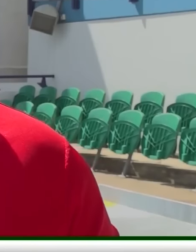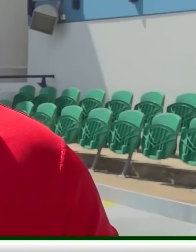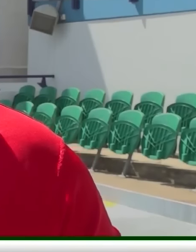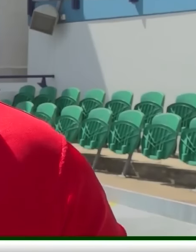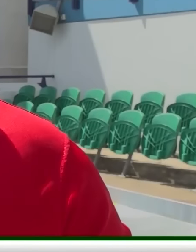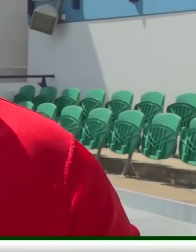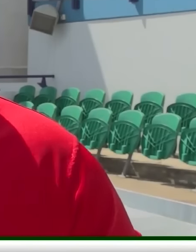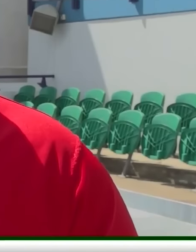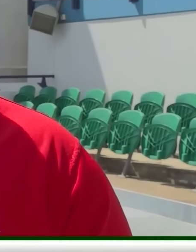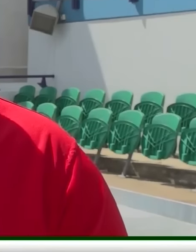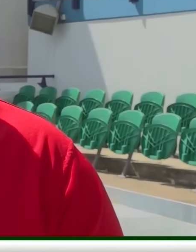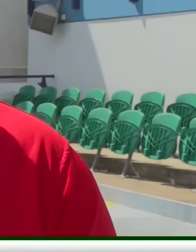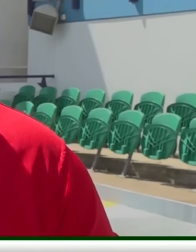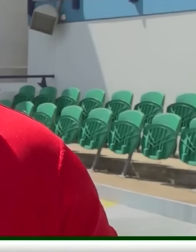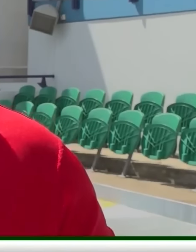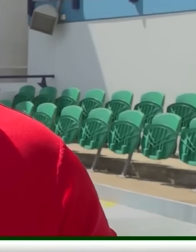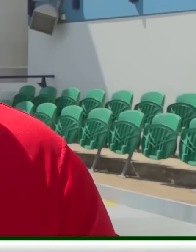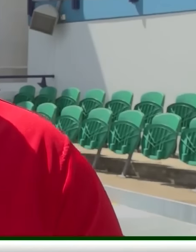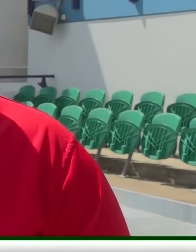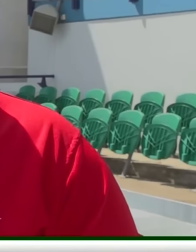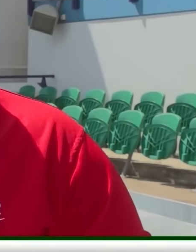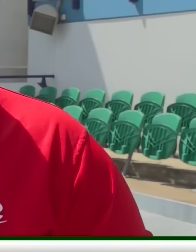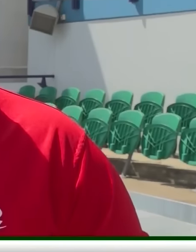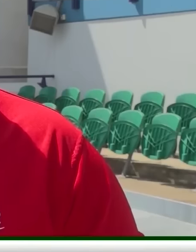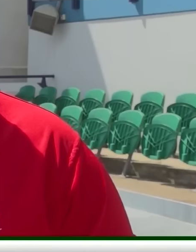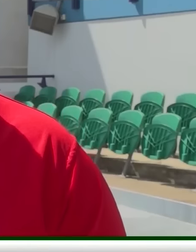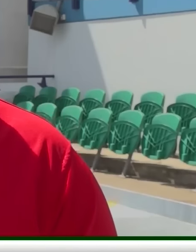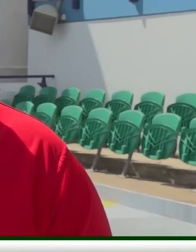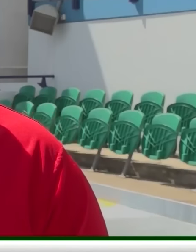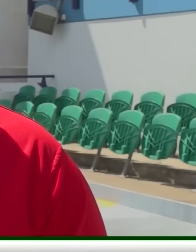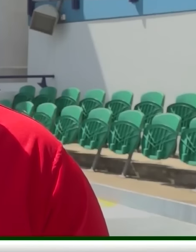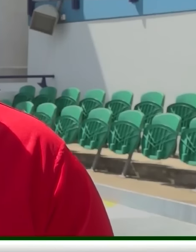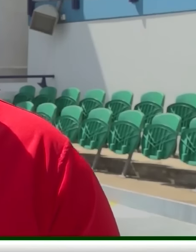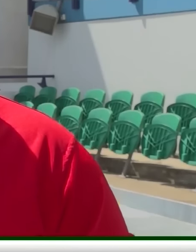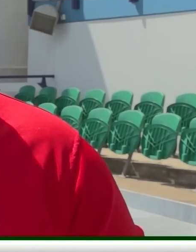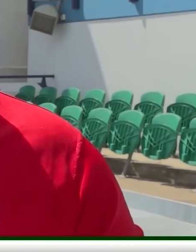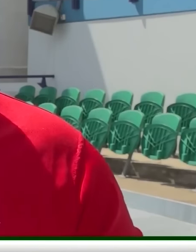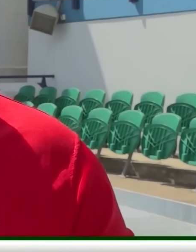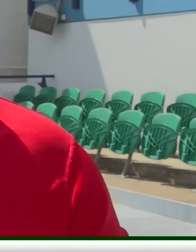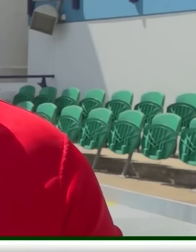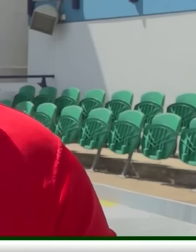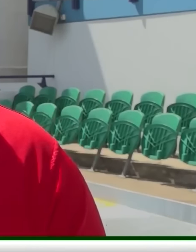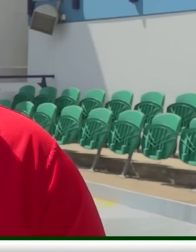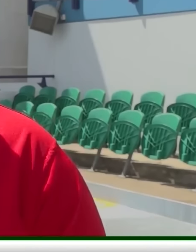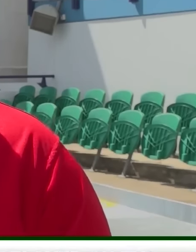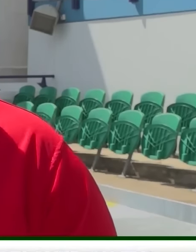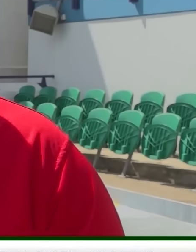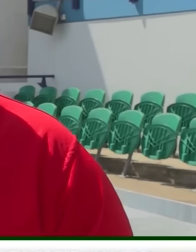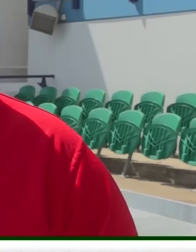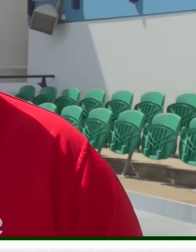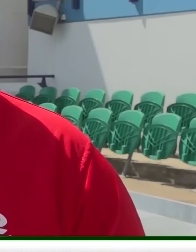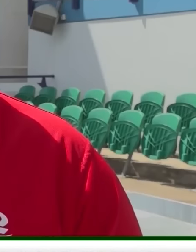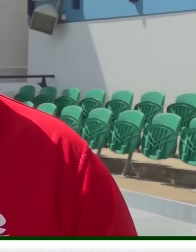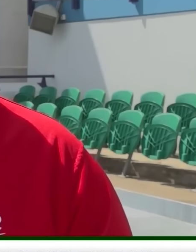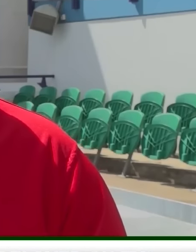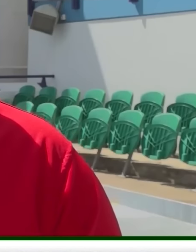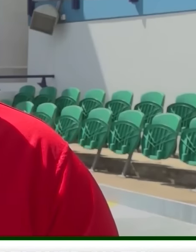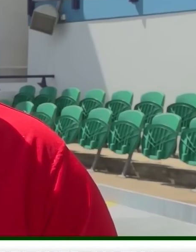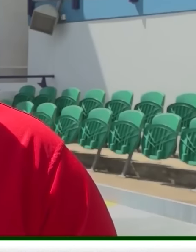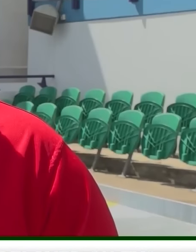in order to development to that stage, we include them in our senior team lineup, which will give them that exposure and experience.